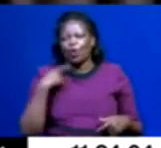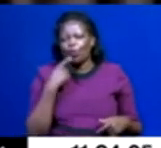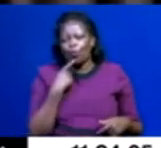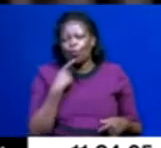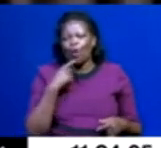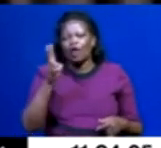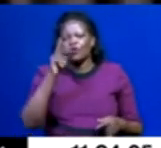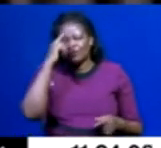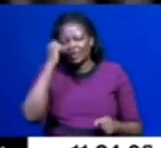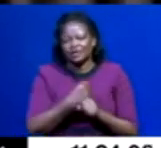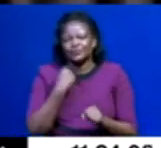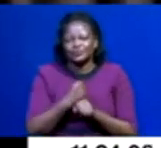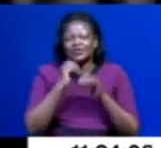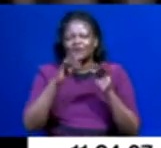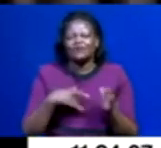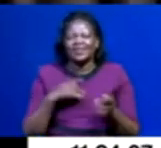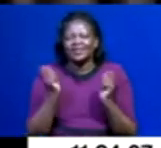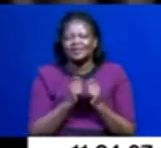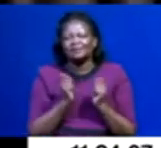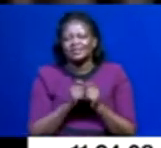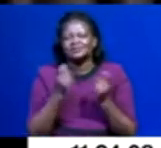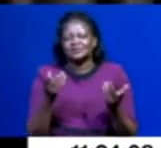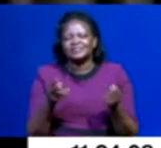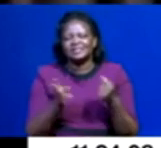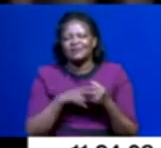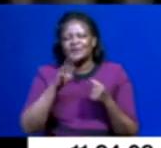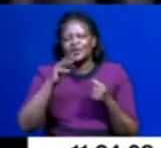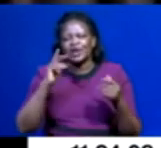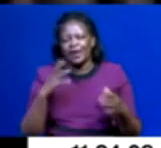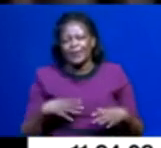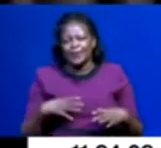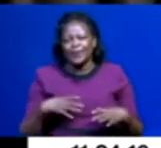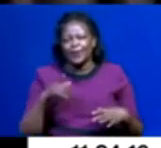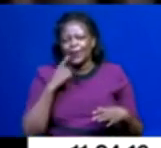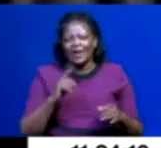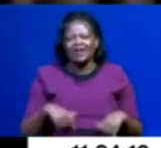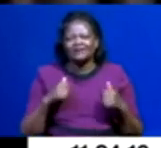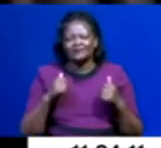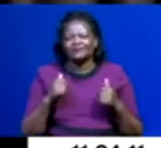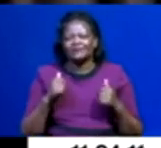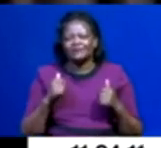for a job, if we feel the pain of the 7 million Kenyans who live